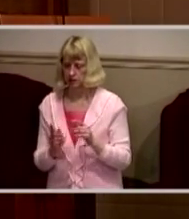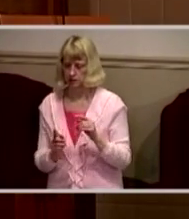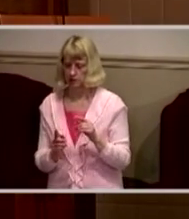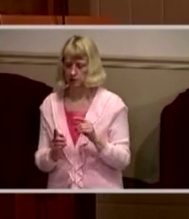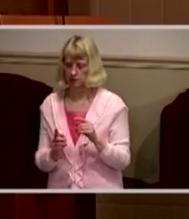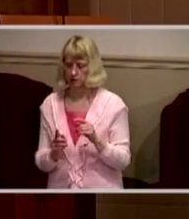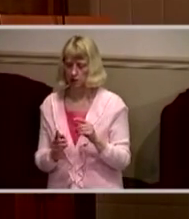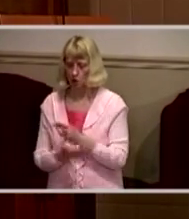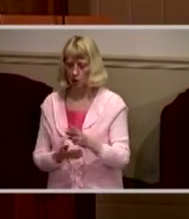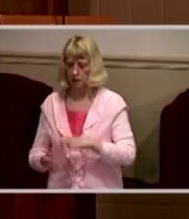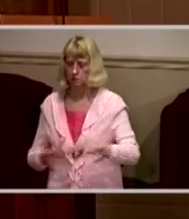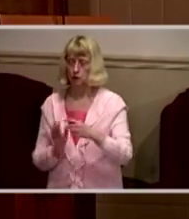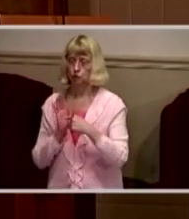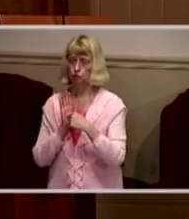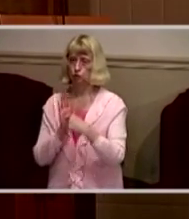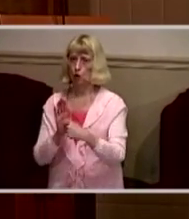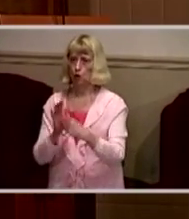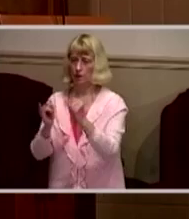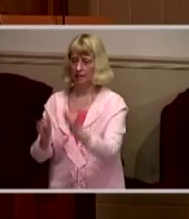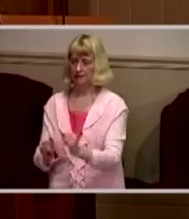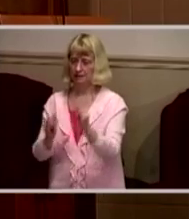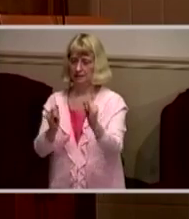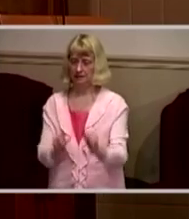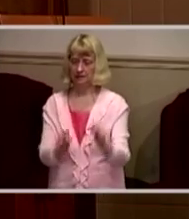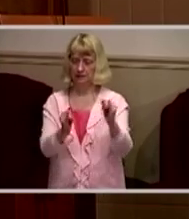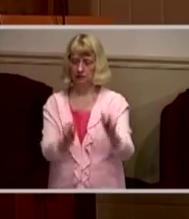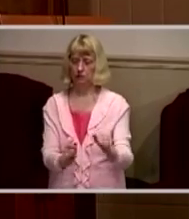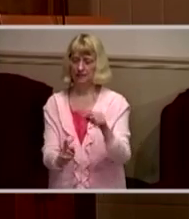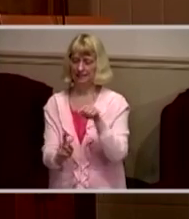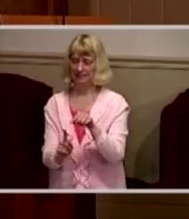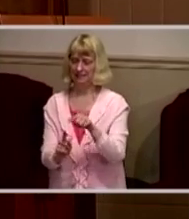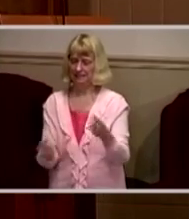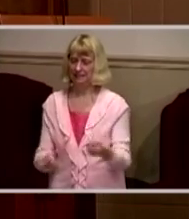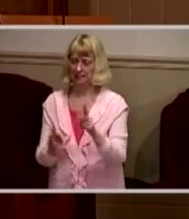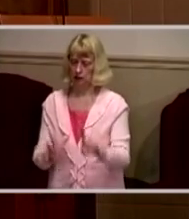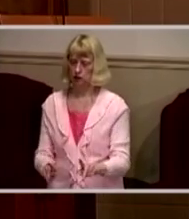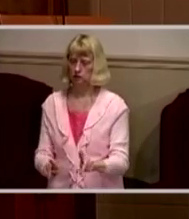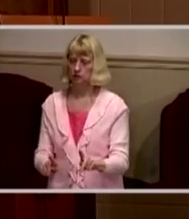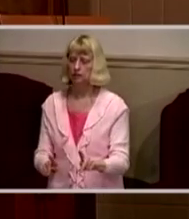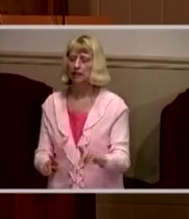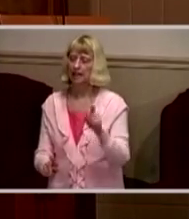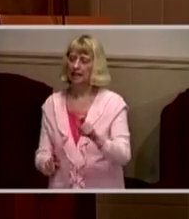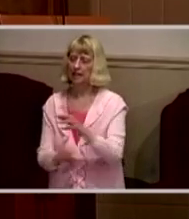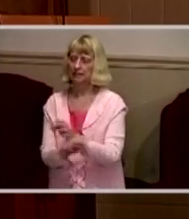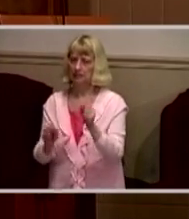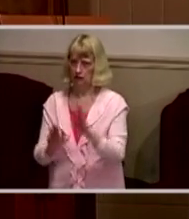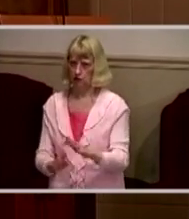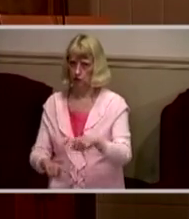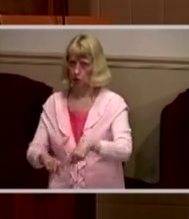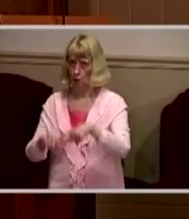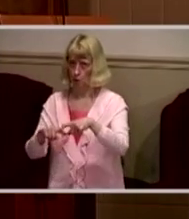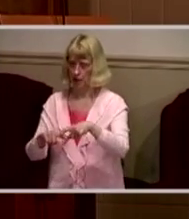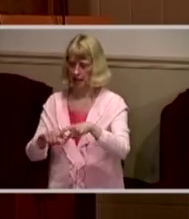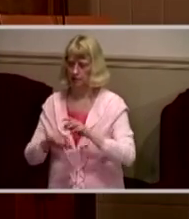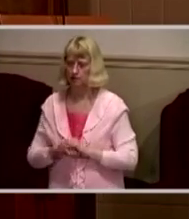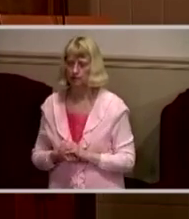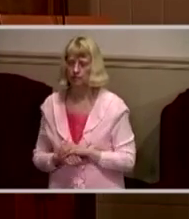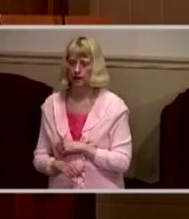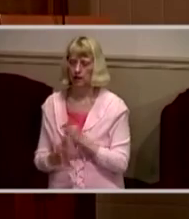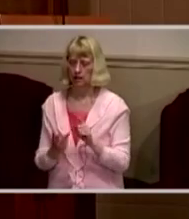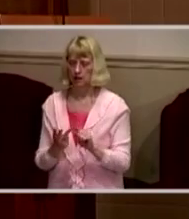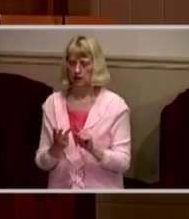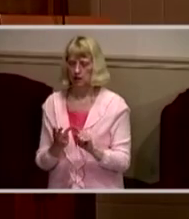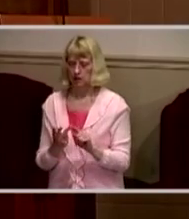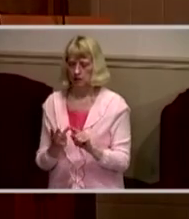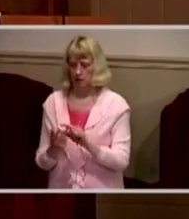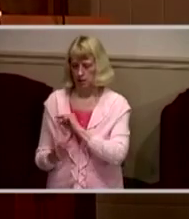is going to show everybody in the world that they are sinners and need the Savior. Now, I'm going to come back to that. Then he says he's going